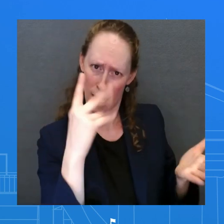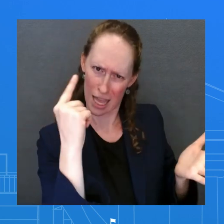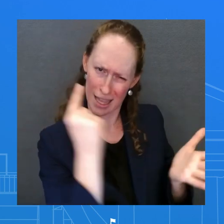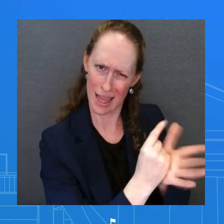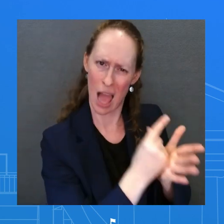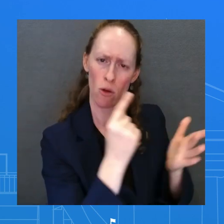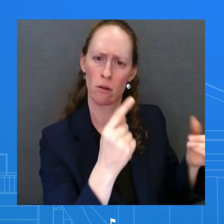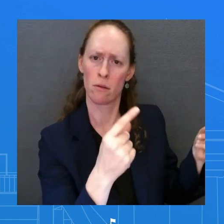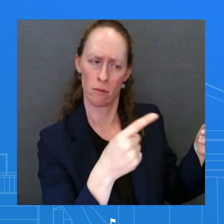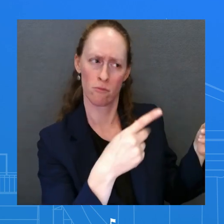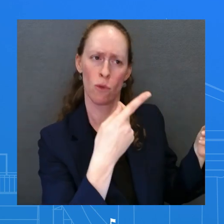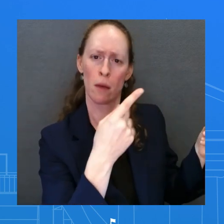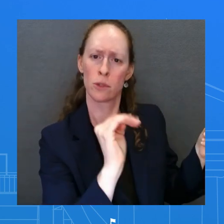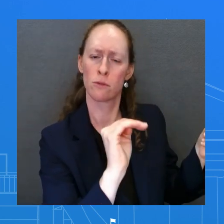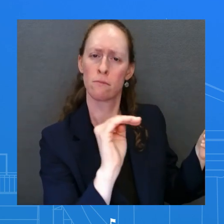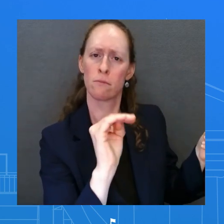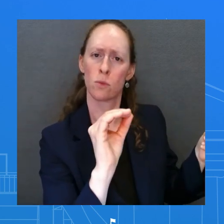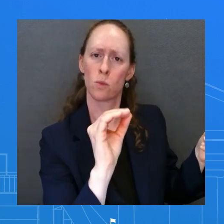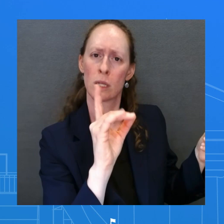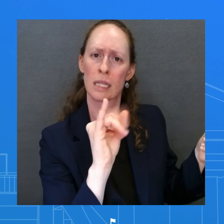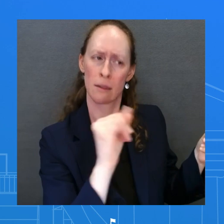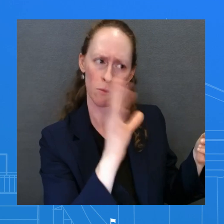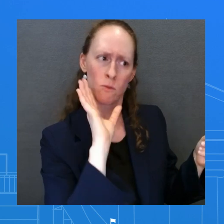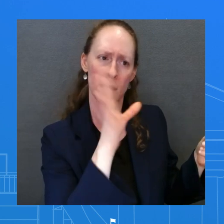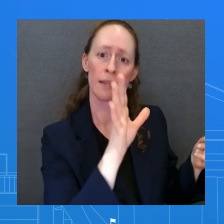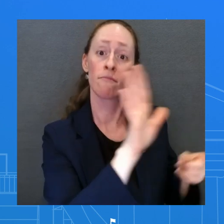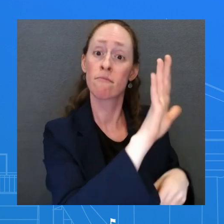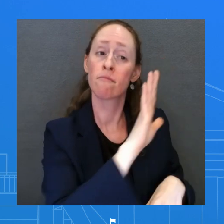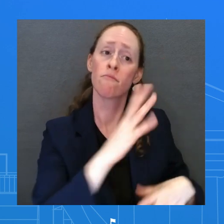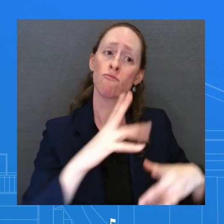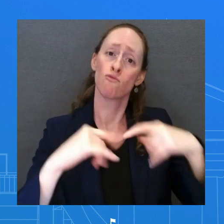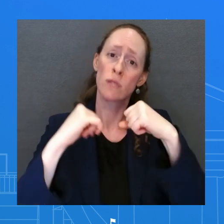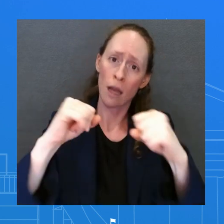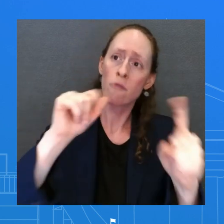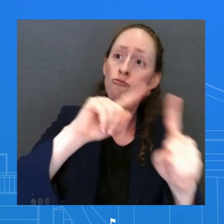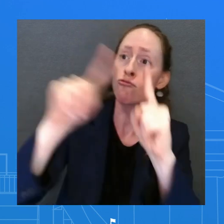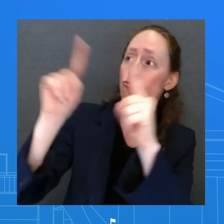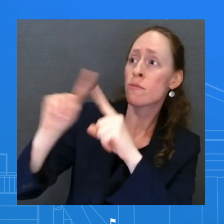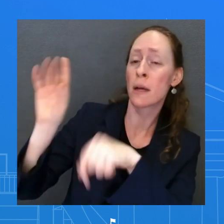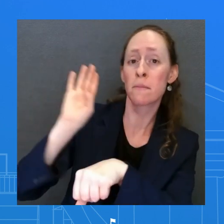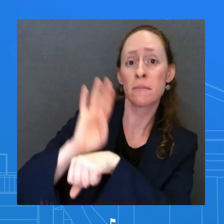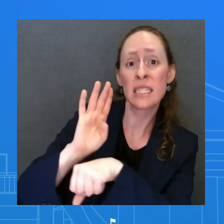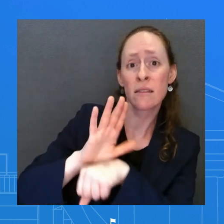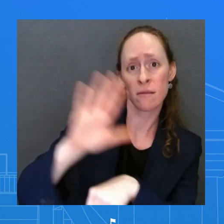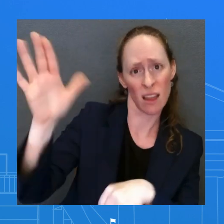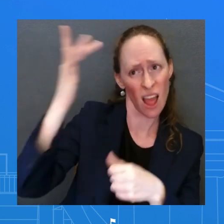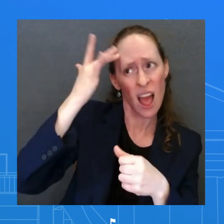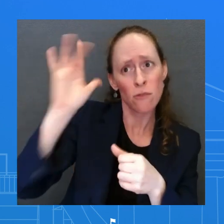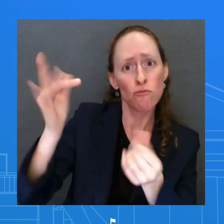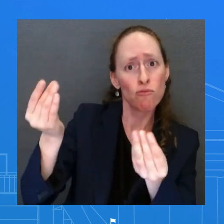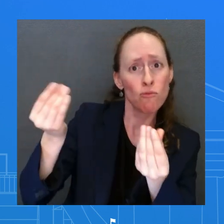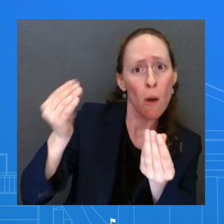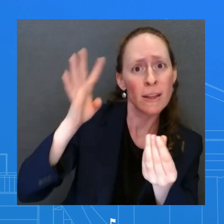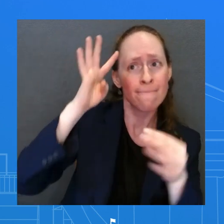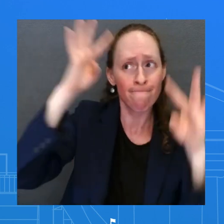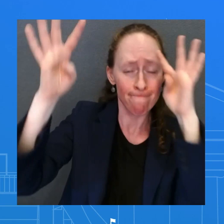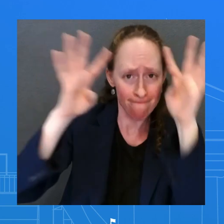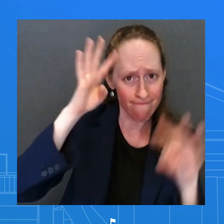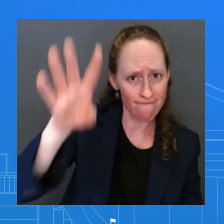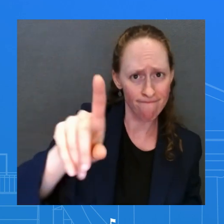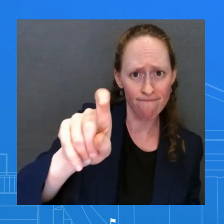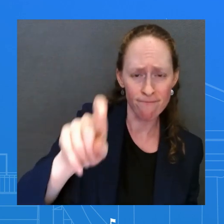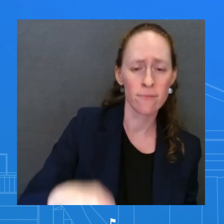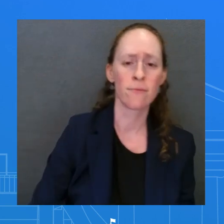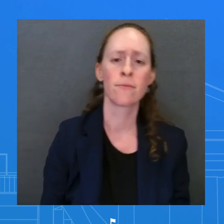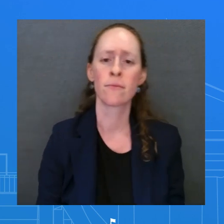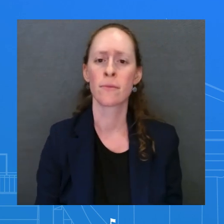two countries and leaders who are certainly leading in innovation and technology, the United States and India have a strong and